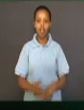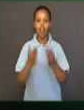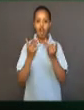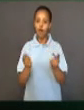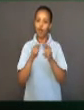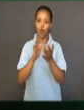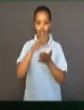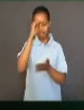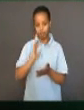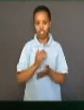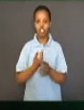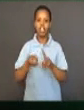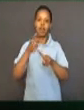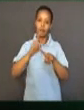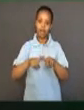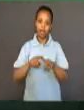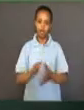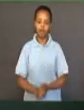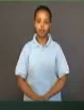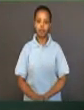Let's get back to our lesson.